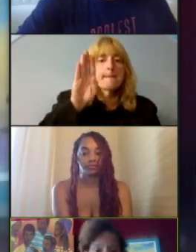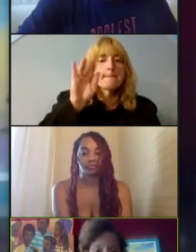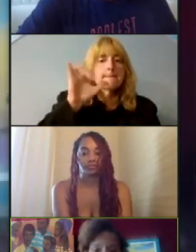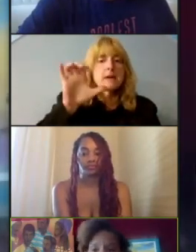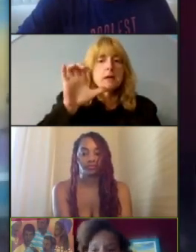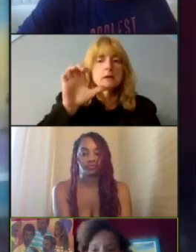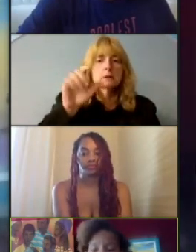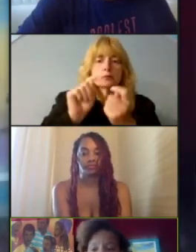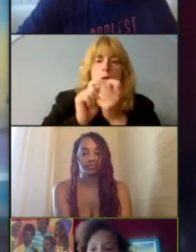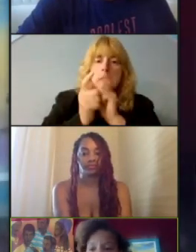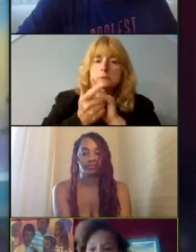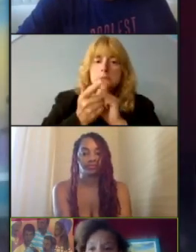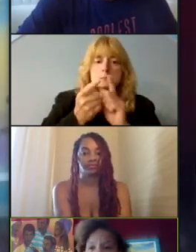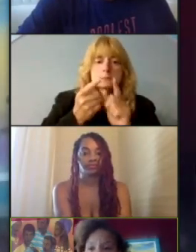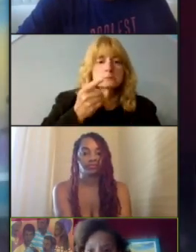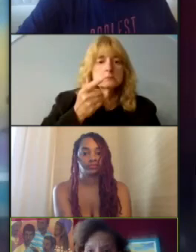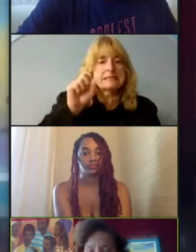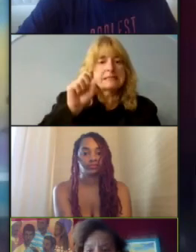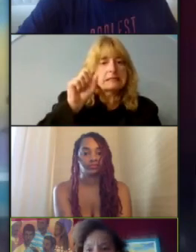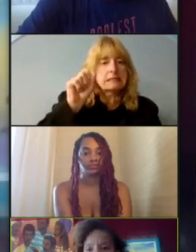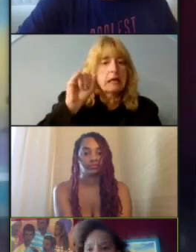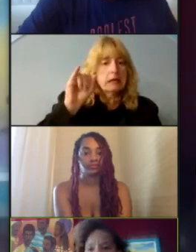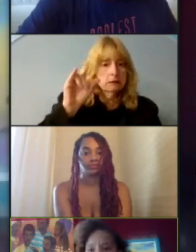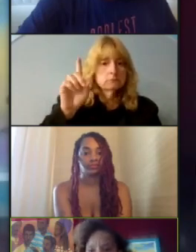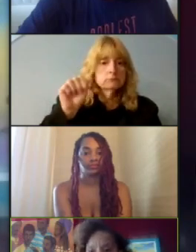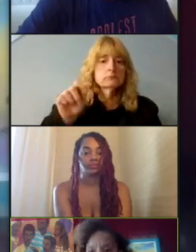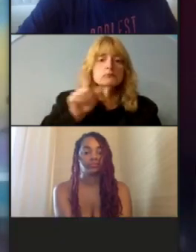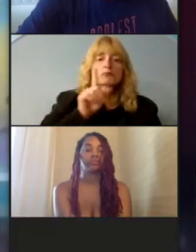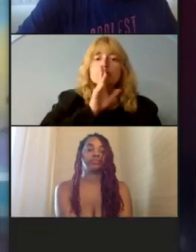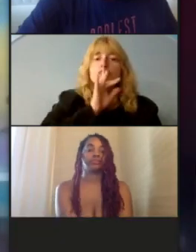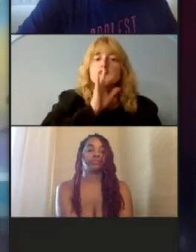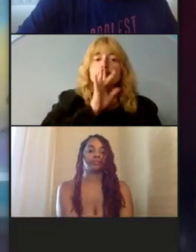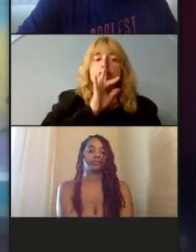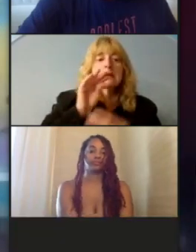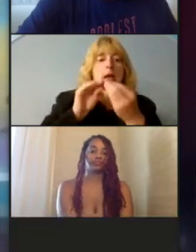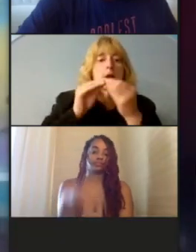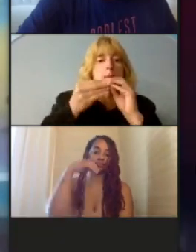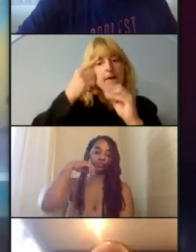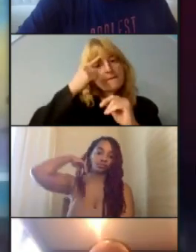very quickly, Saeed, if you would share the number for Arabic translation.